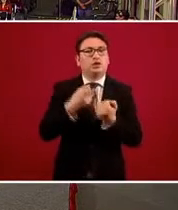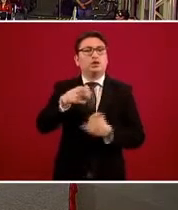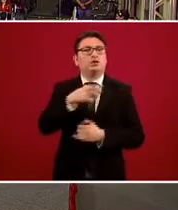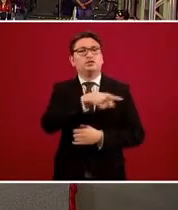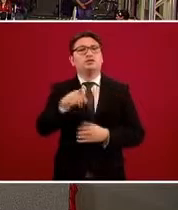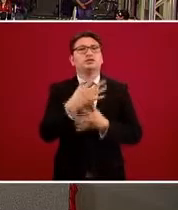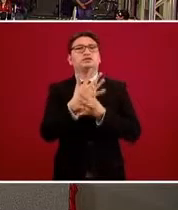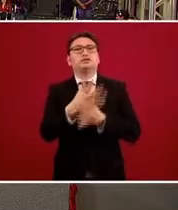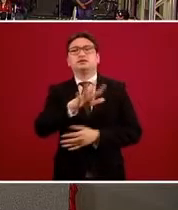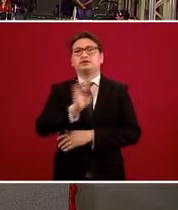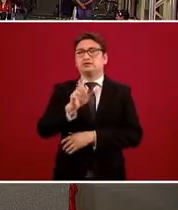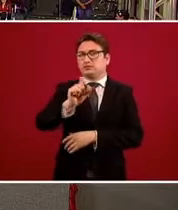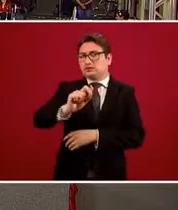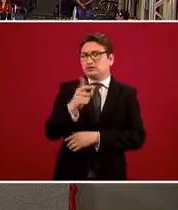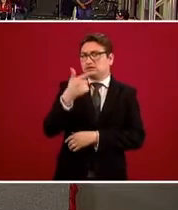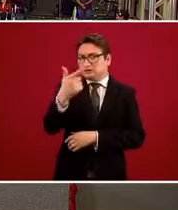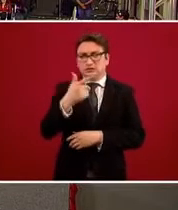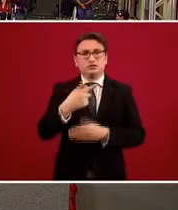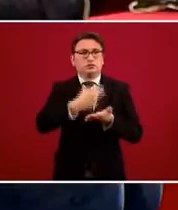talking about